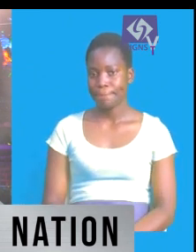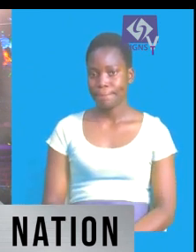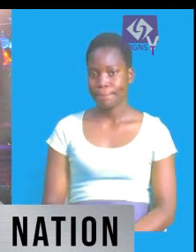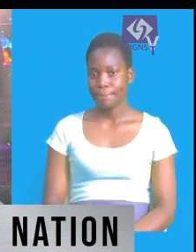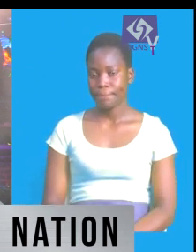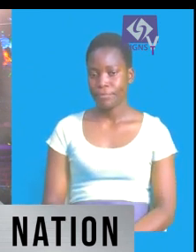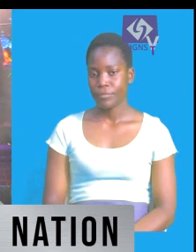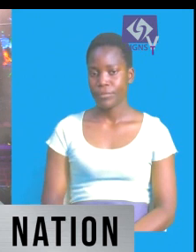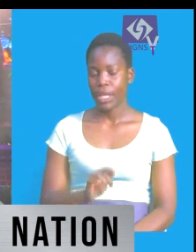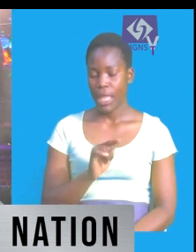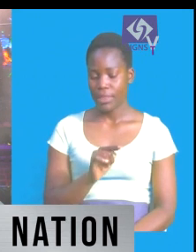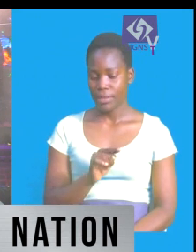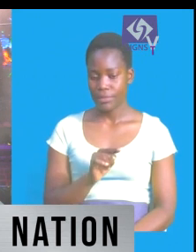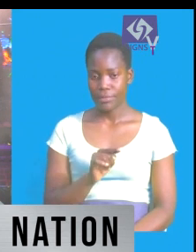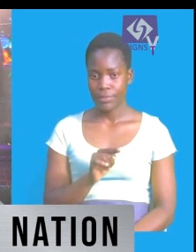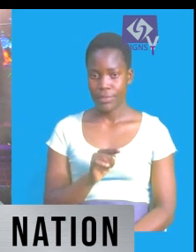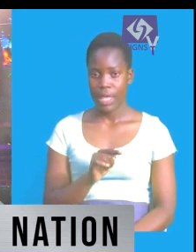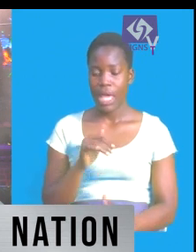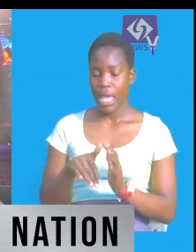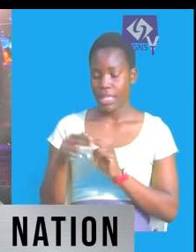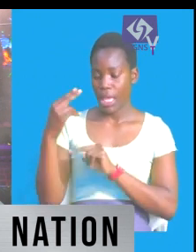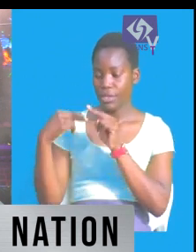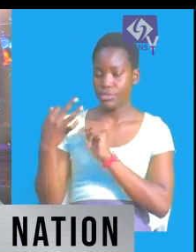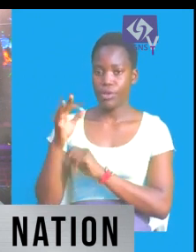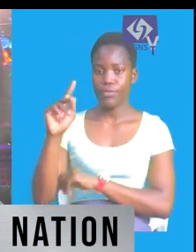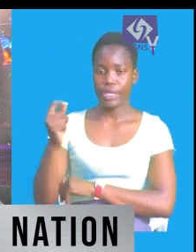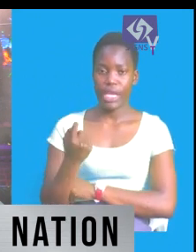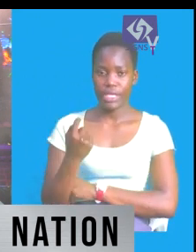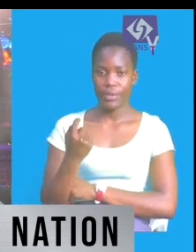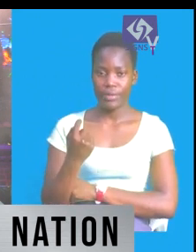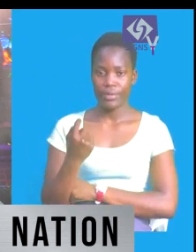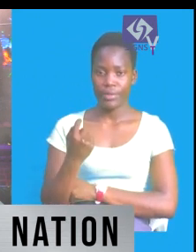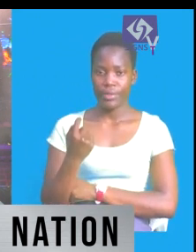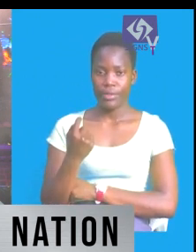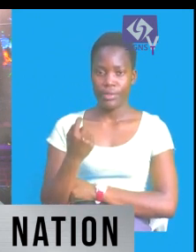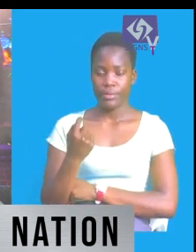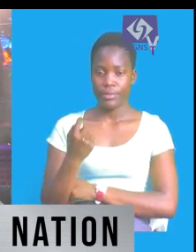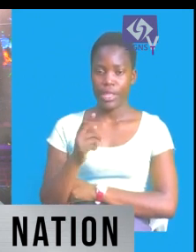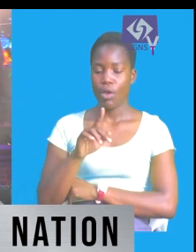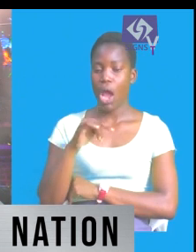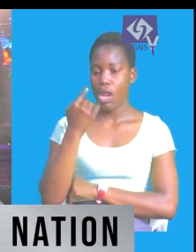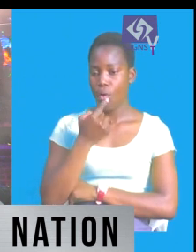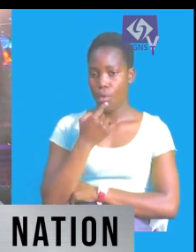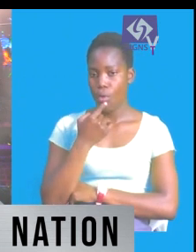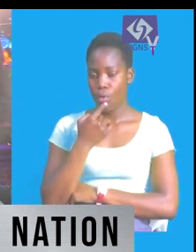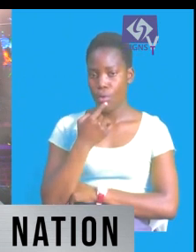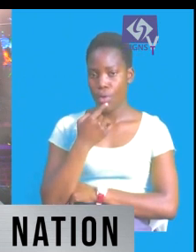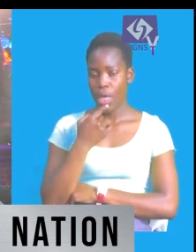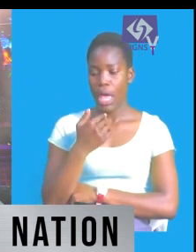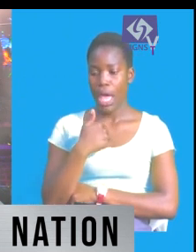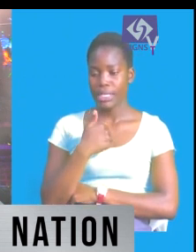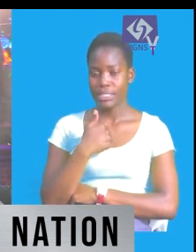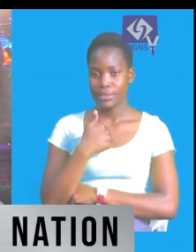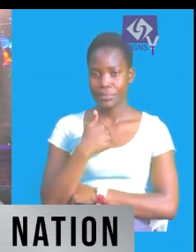This is he's the most in the history of Kenya. He's the one who has been found